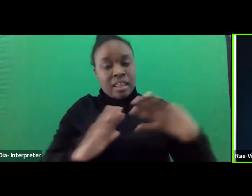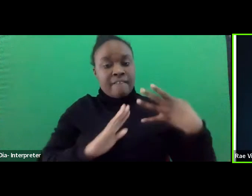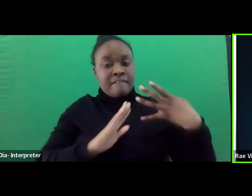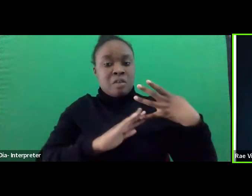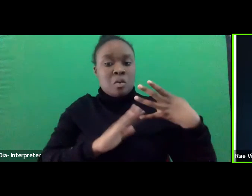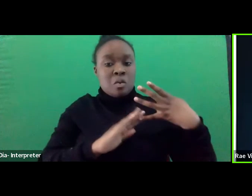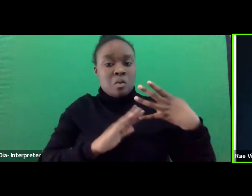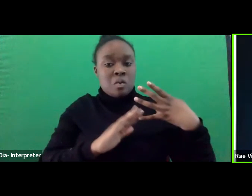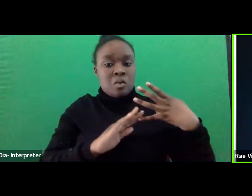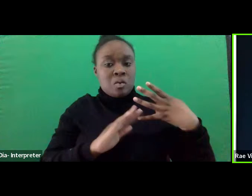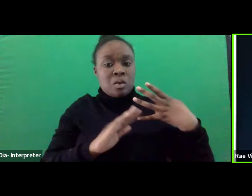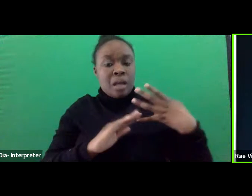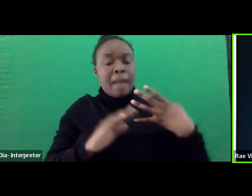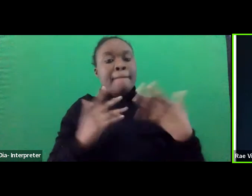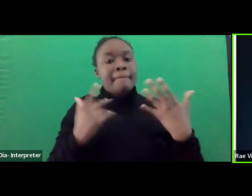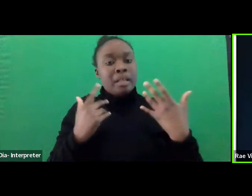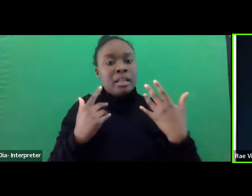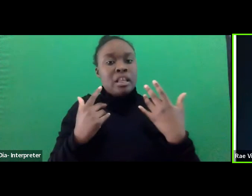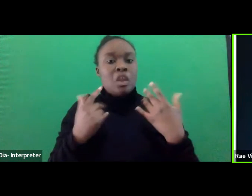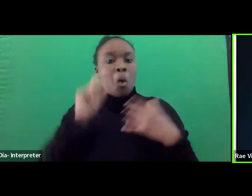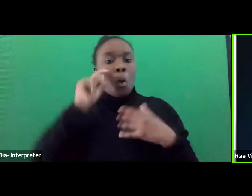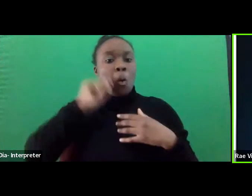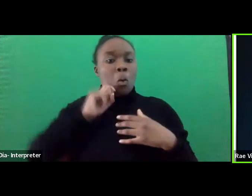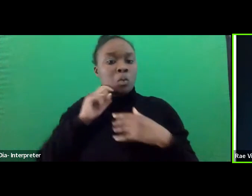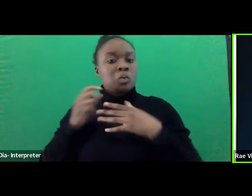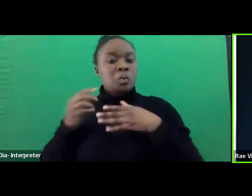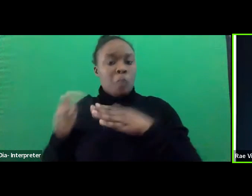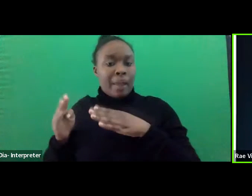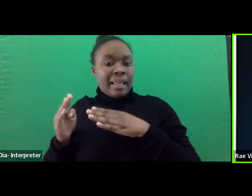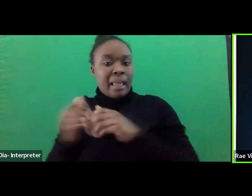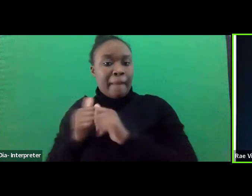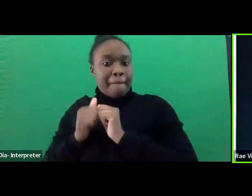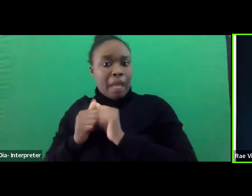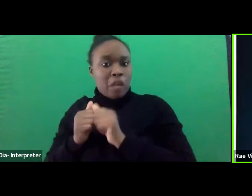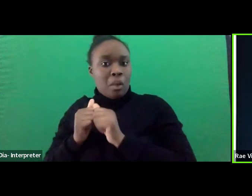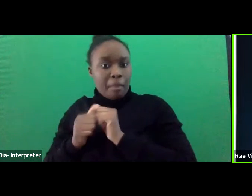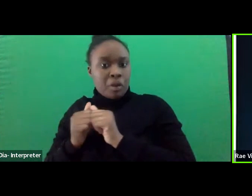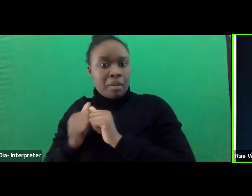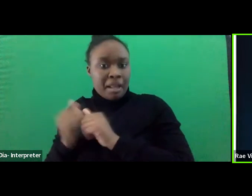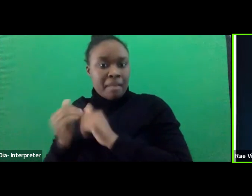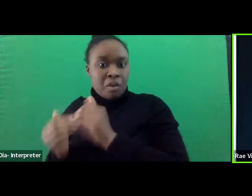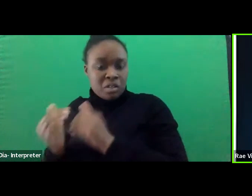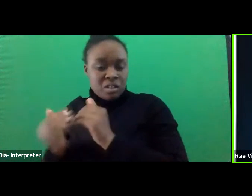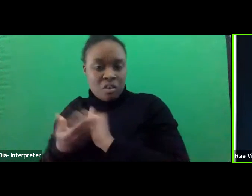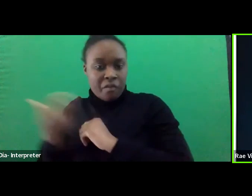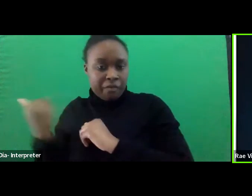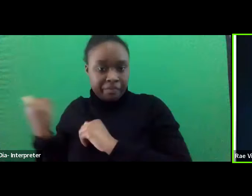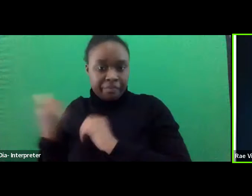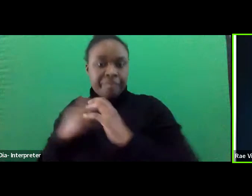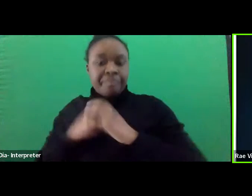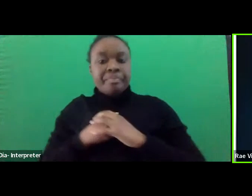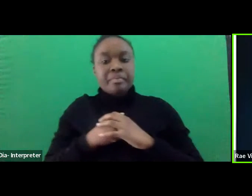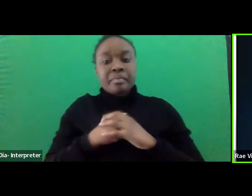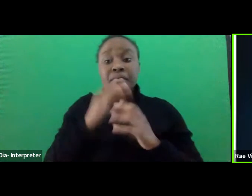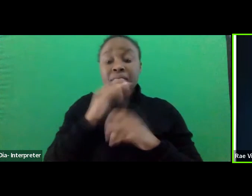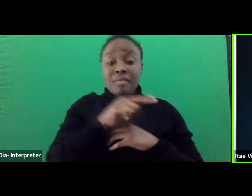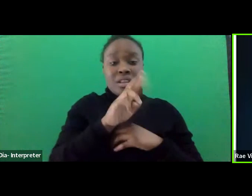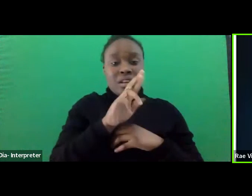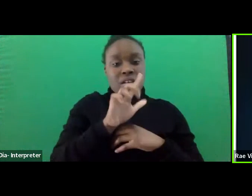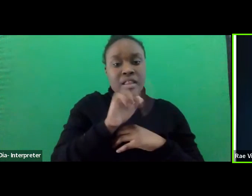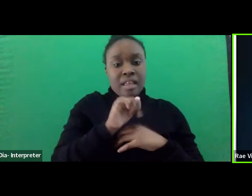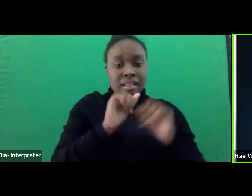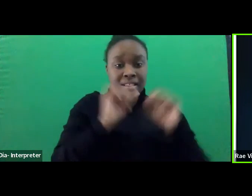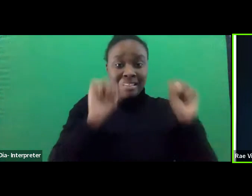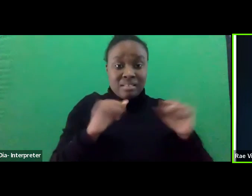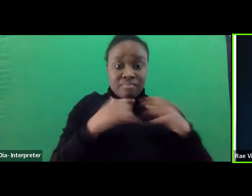eliminate manual processes. Well, we listened, and the RLA system was developed and rolled out